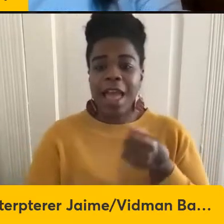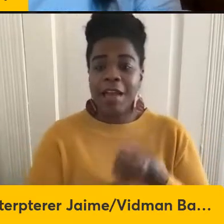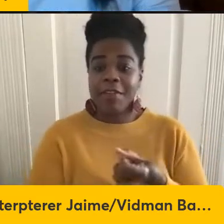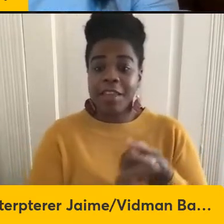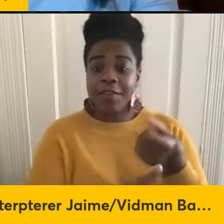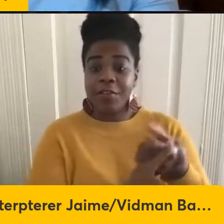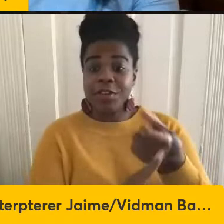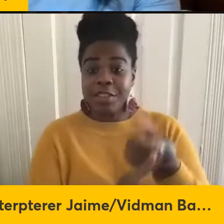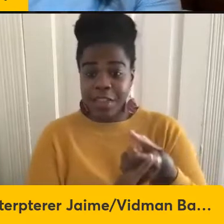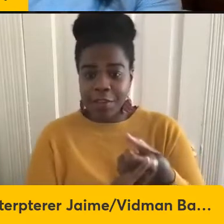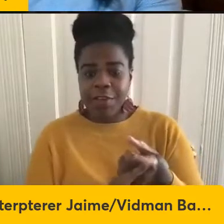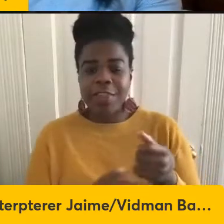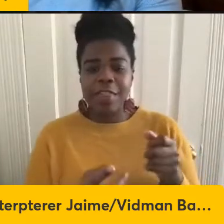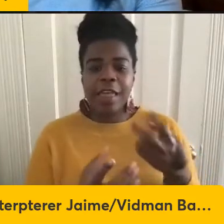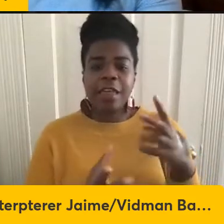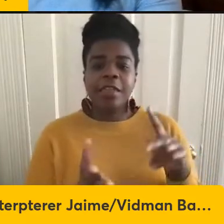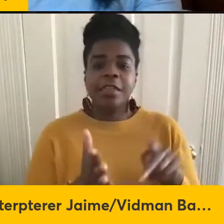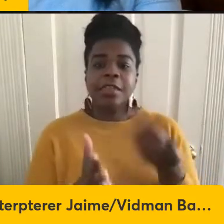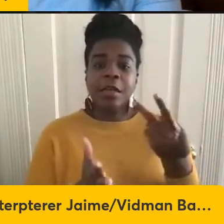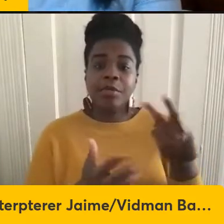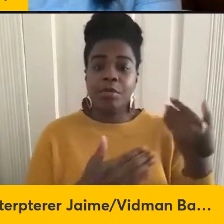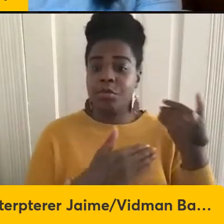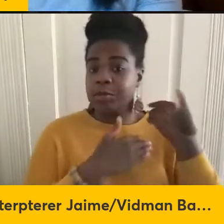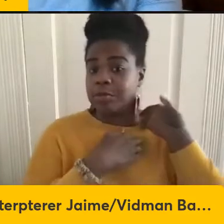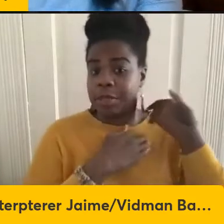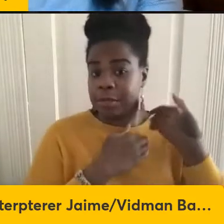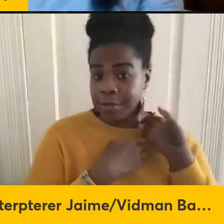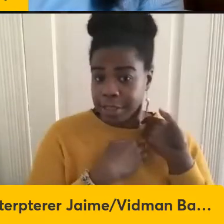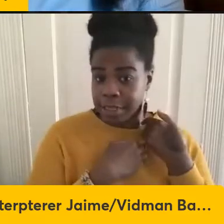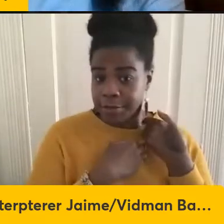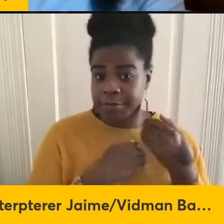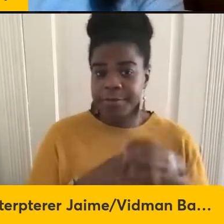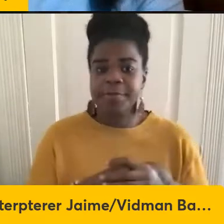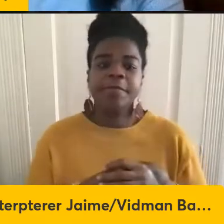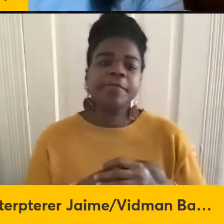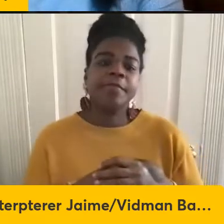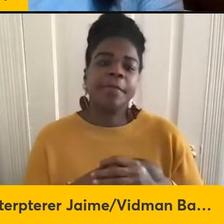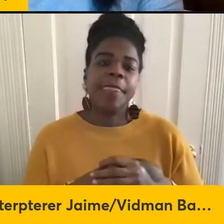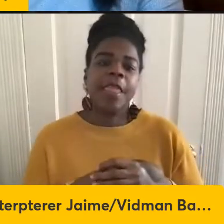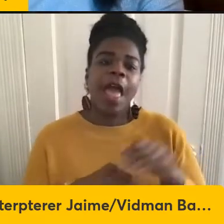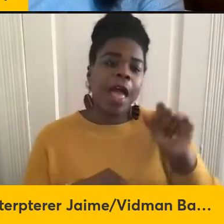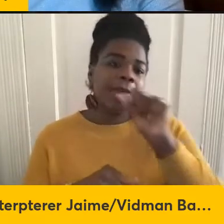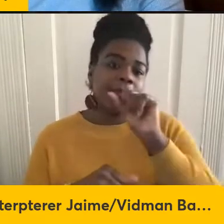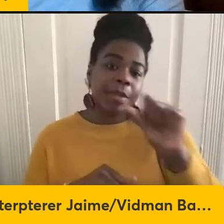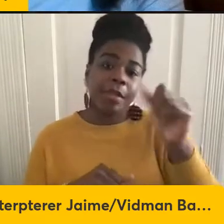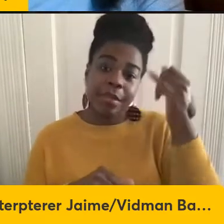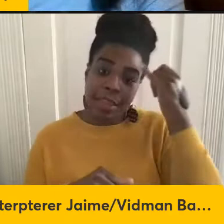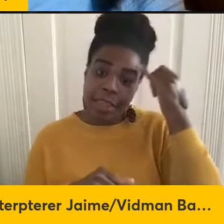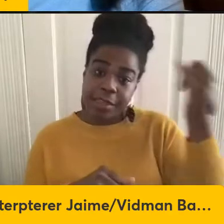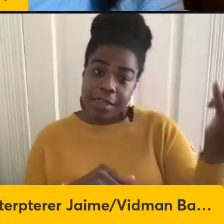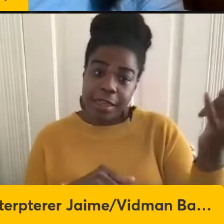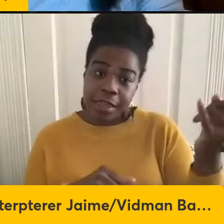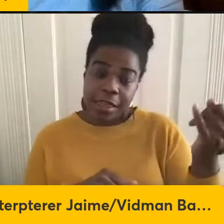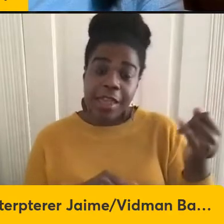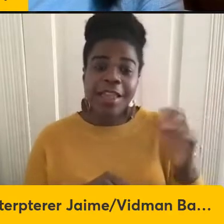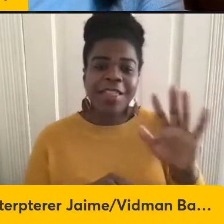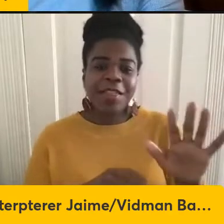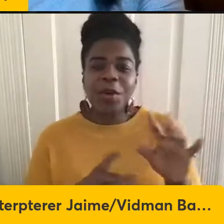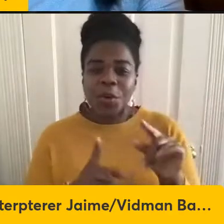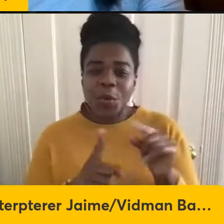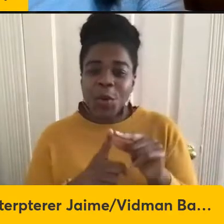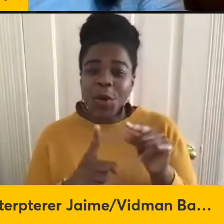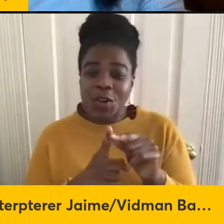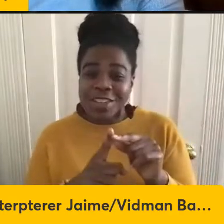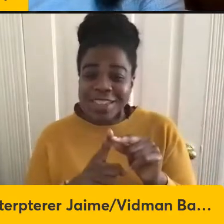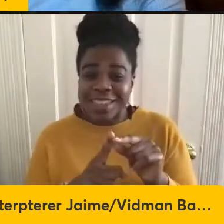dual responsibility that you have. And then I just love the idea of the play on words that you just